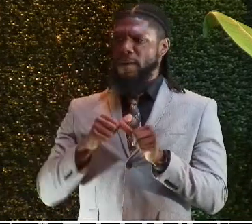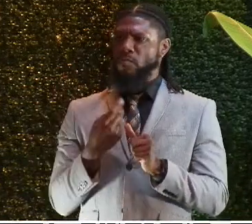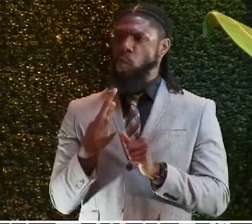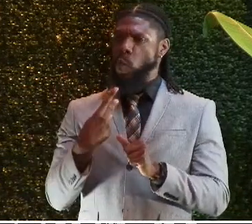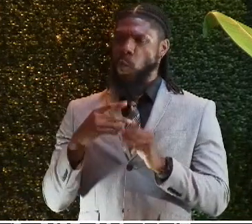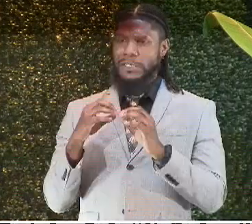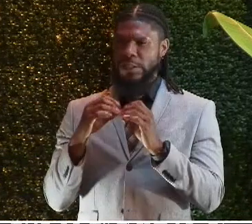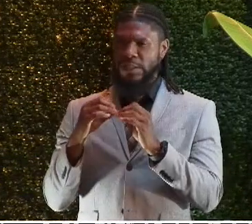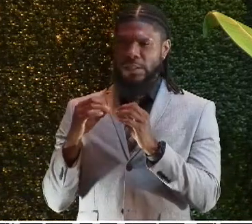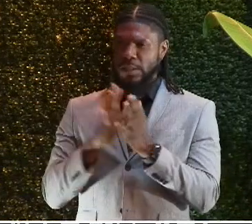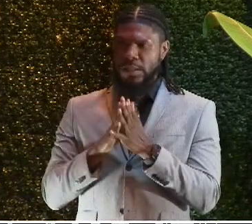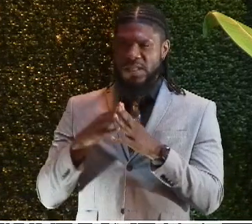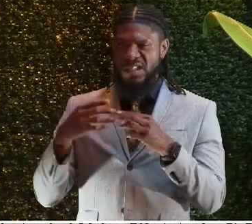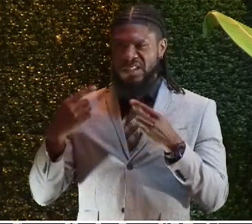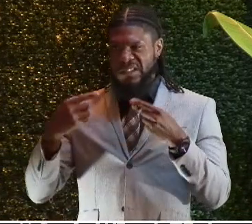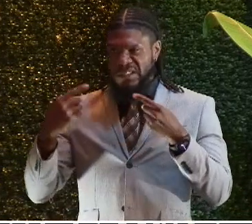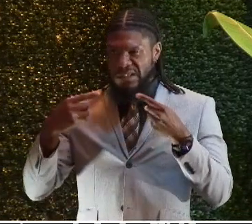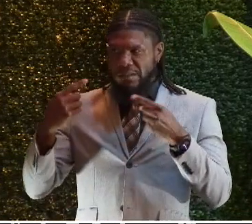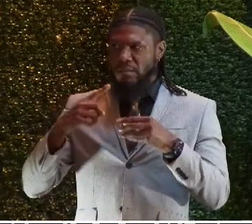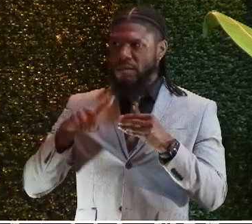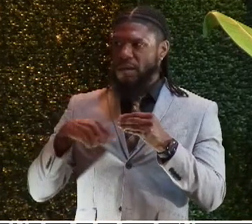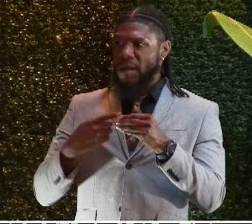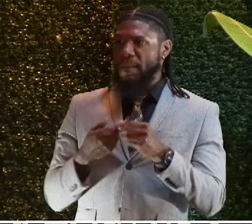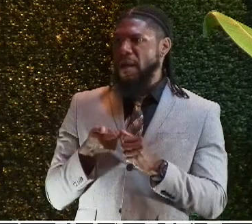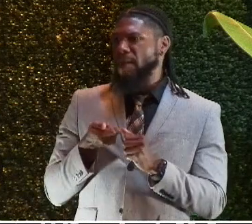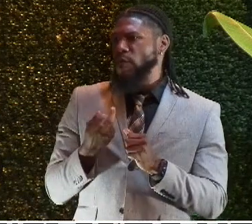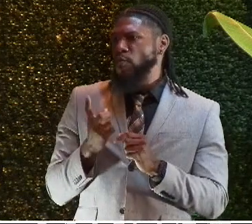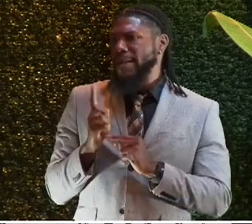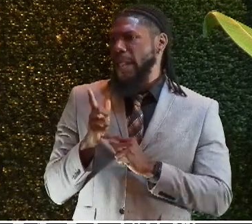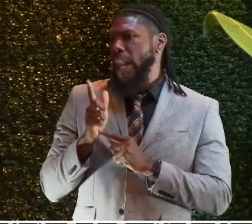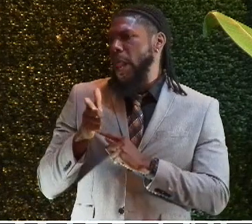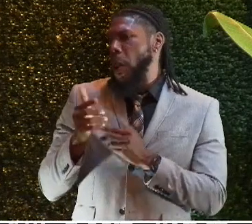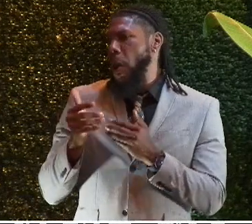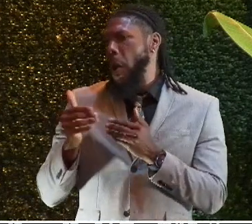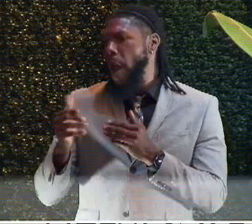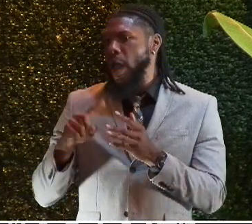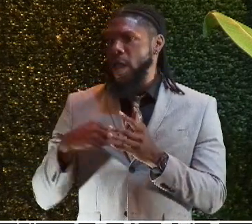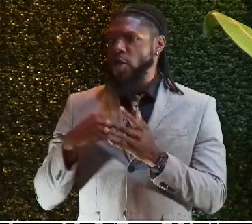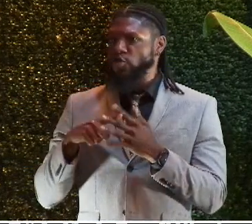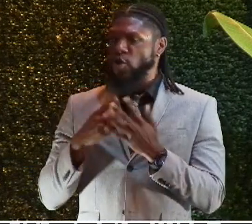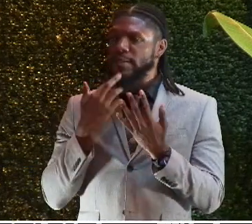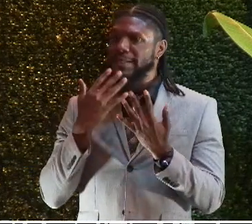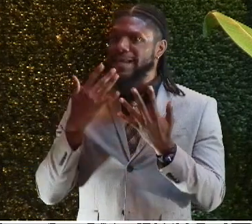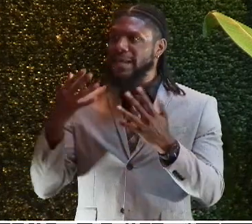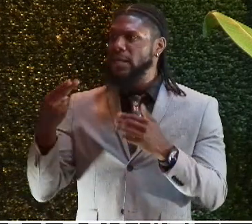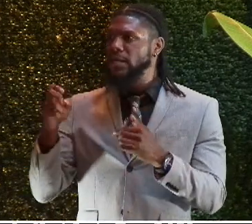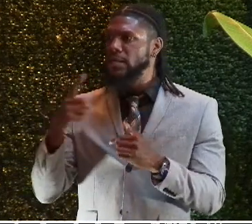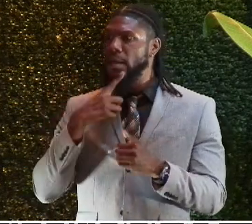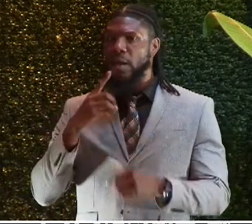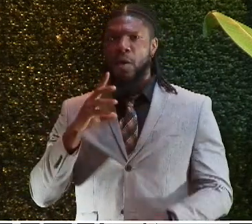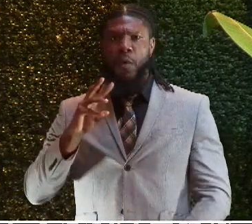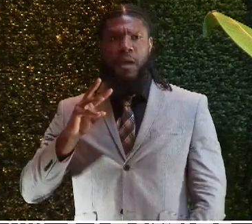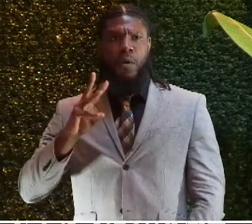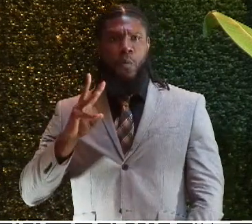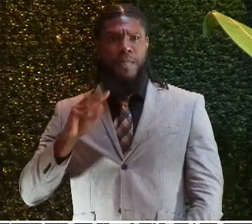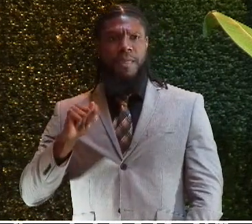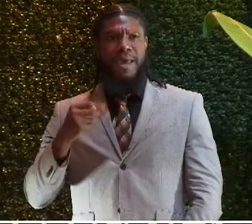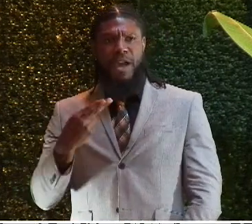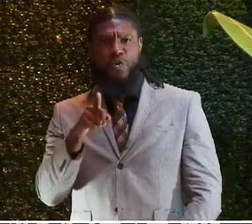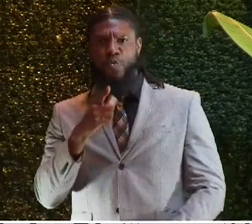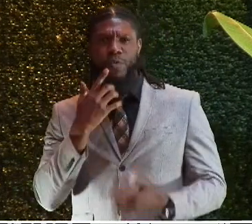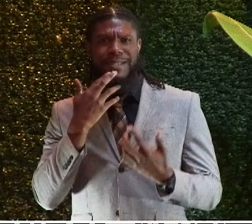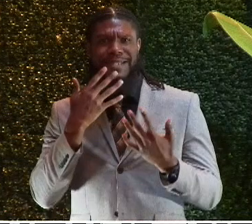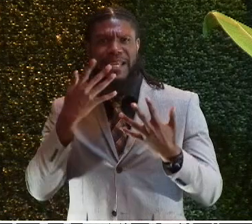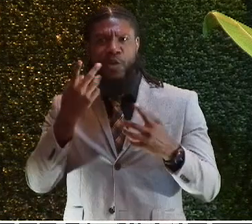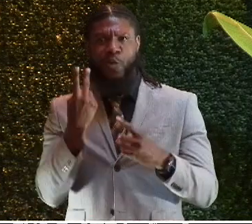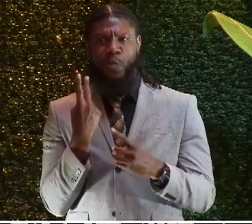argument, and about a few minutes later, I start singing, and he's like, "What the hell are you singing for? We just